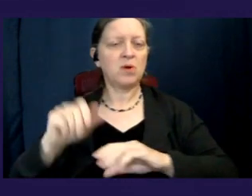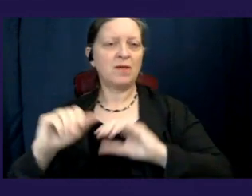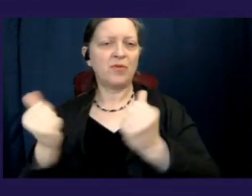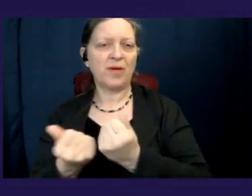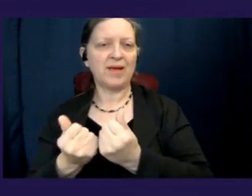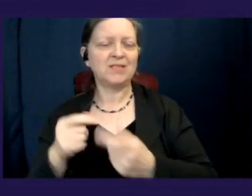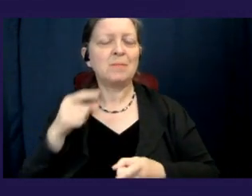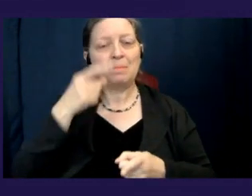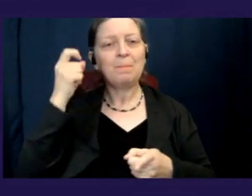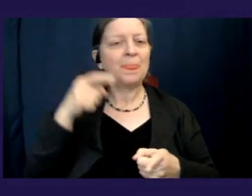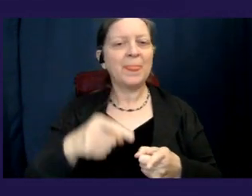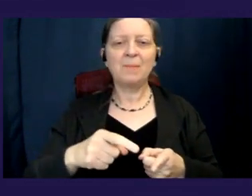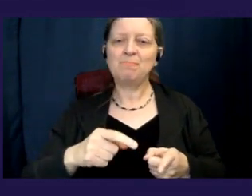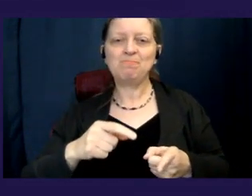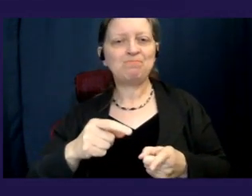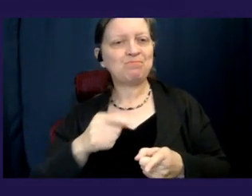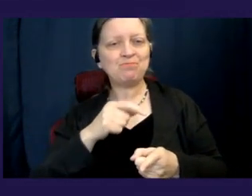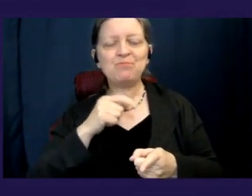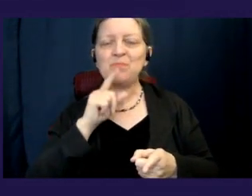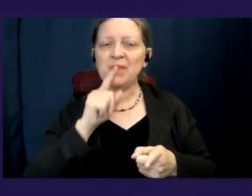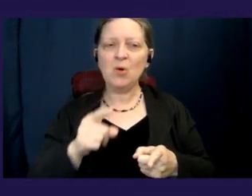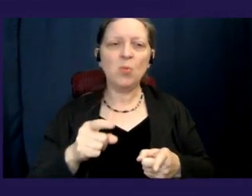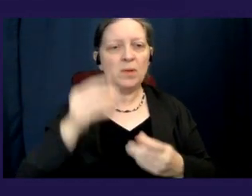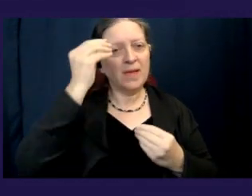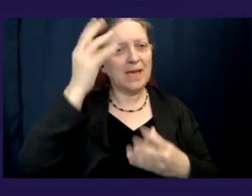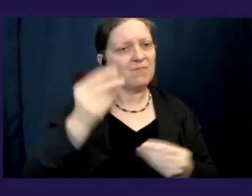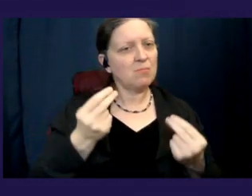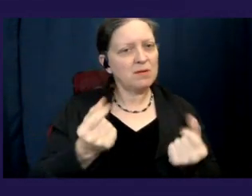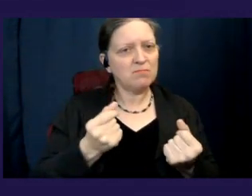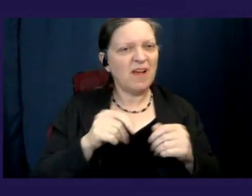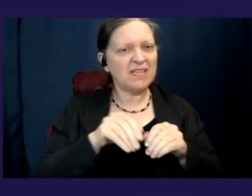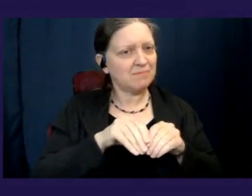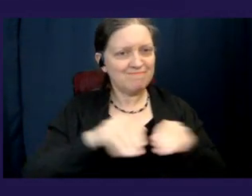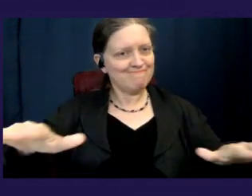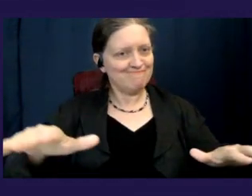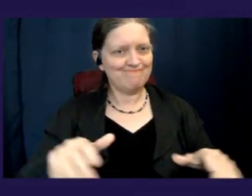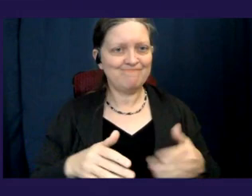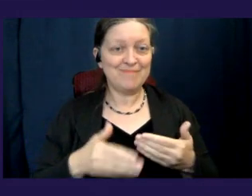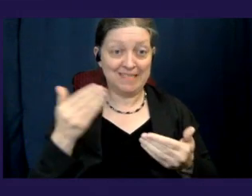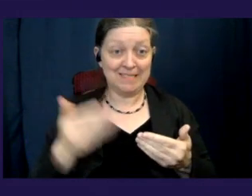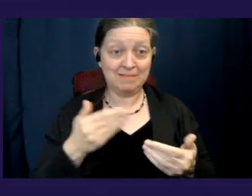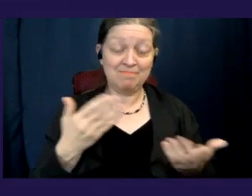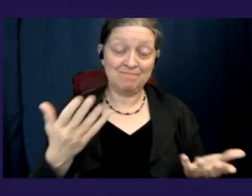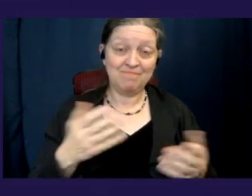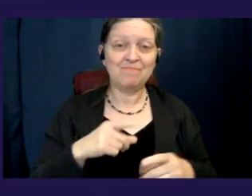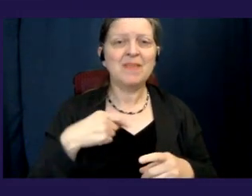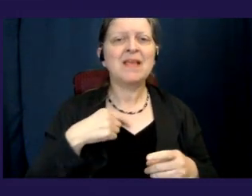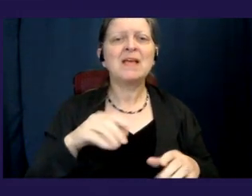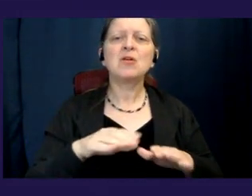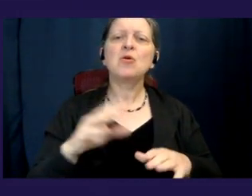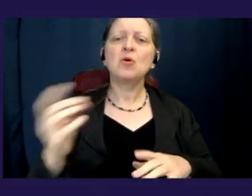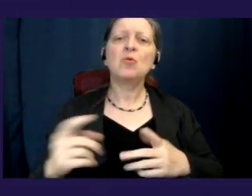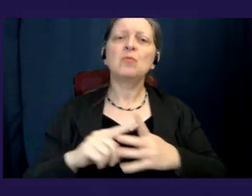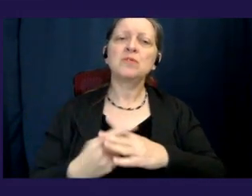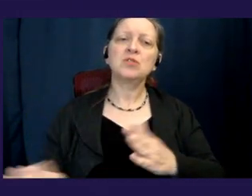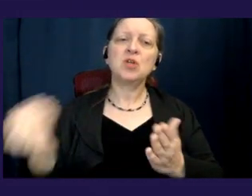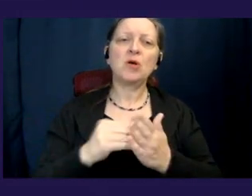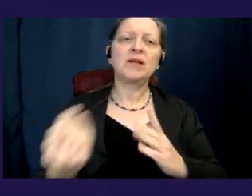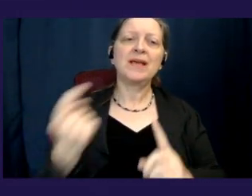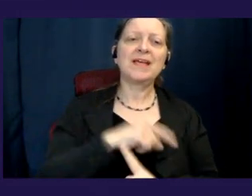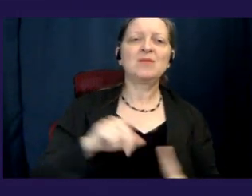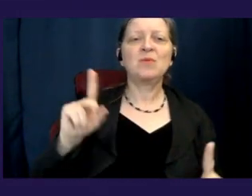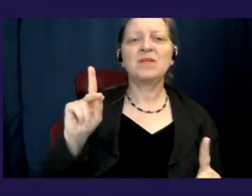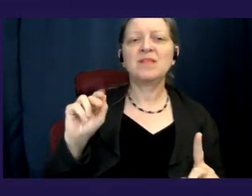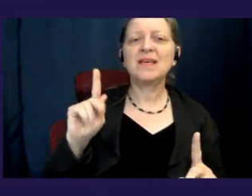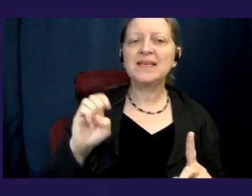comment, for, you know, one piece of information to really start moving. So I'd love to just open that up. Maybe Kate, we'll start back with you, just because we heard from you right up